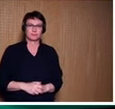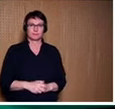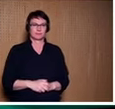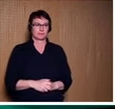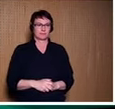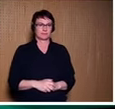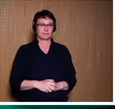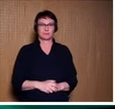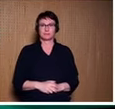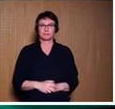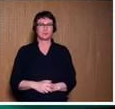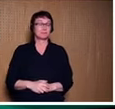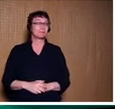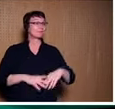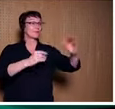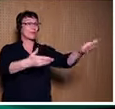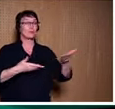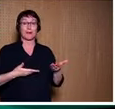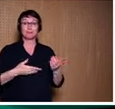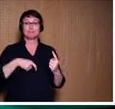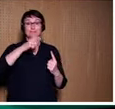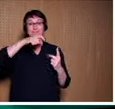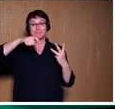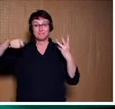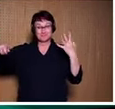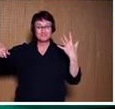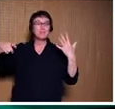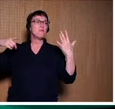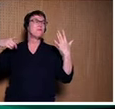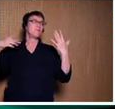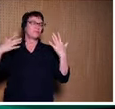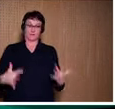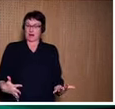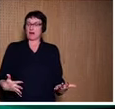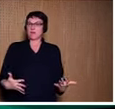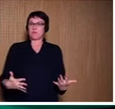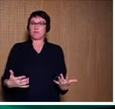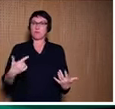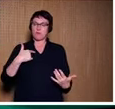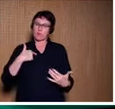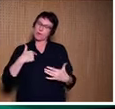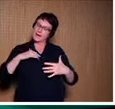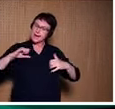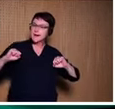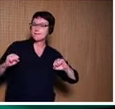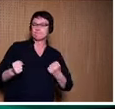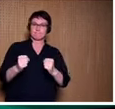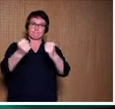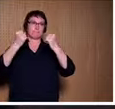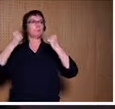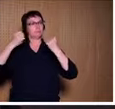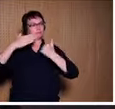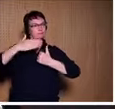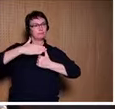All right, welcome on stage. So for this taking the action and mobilizing the community